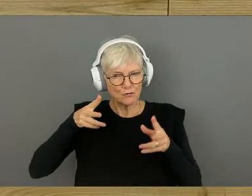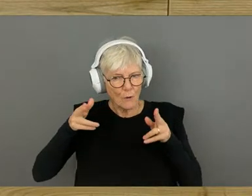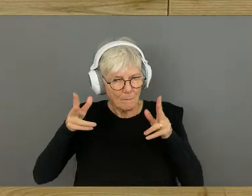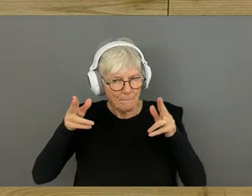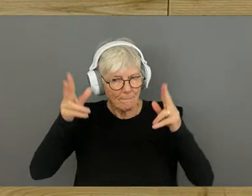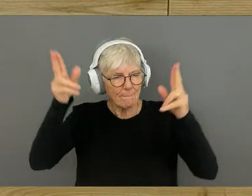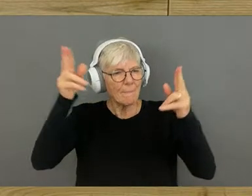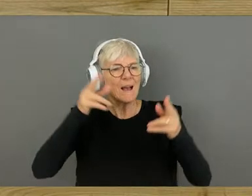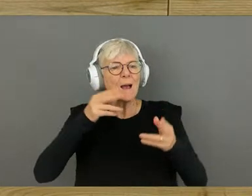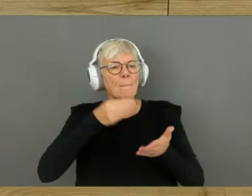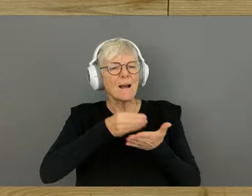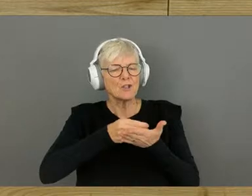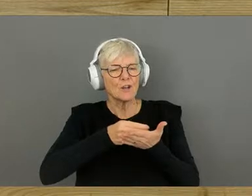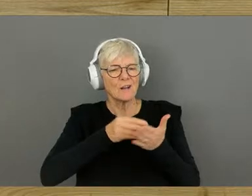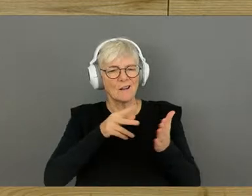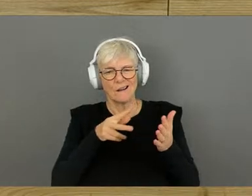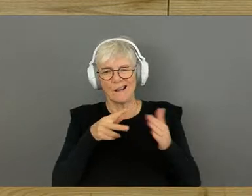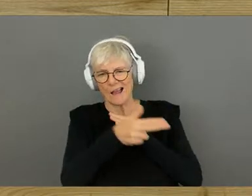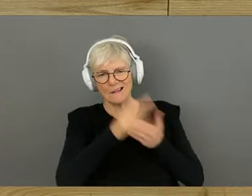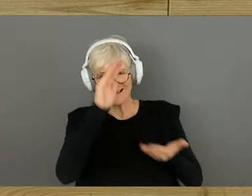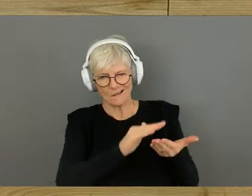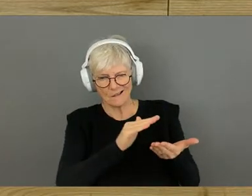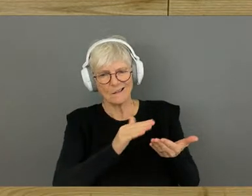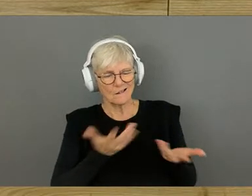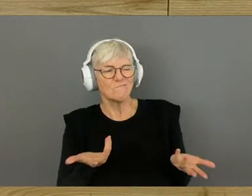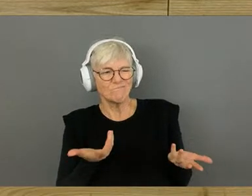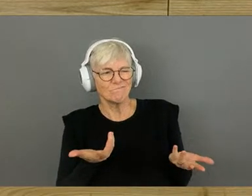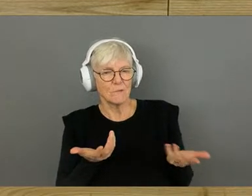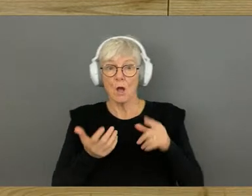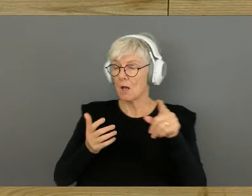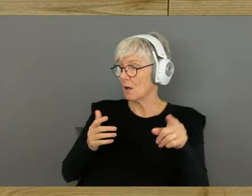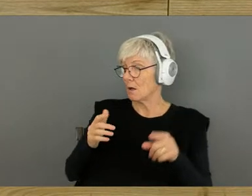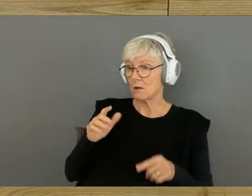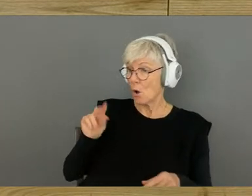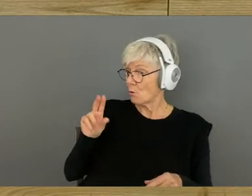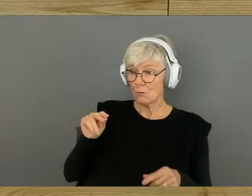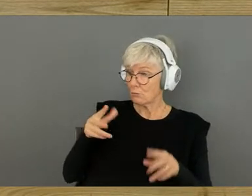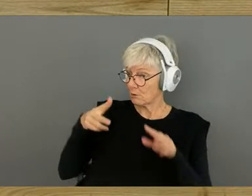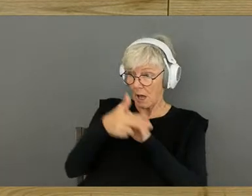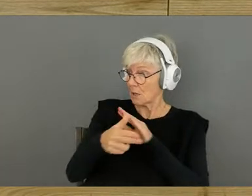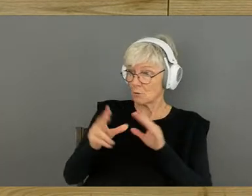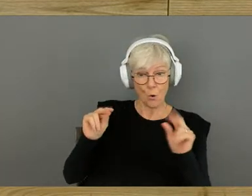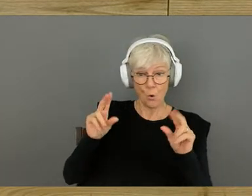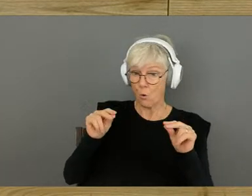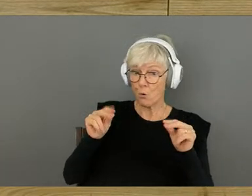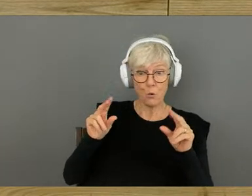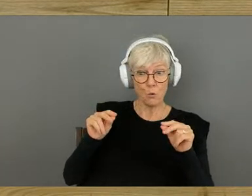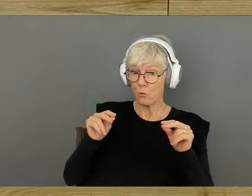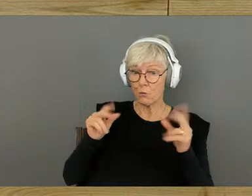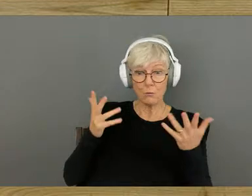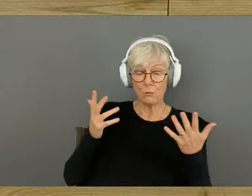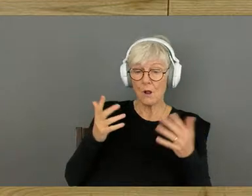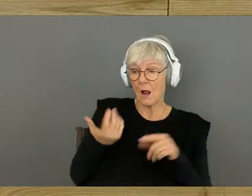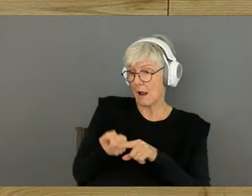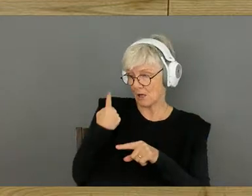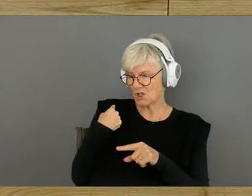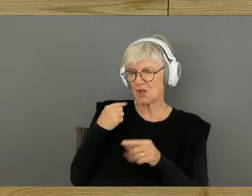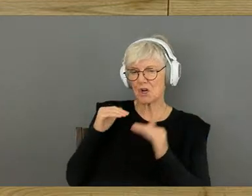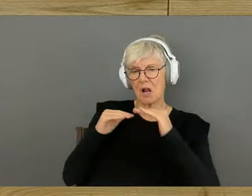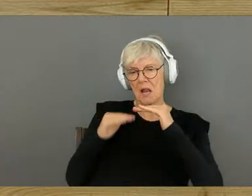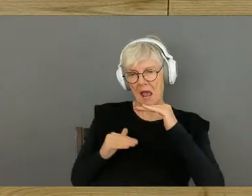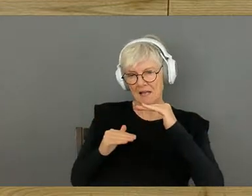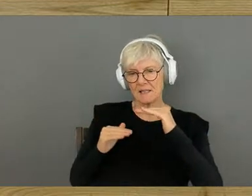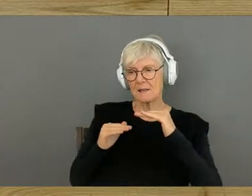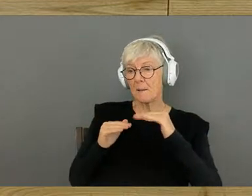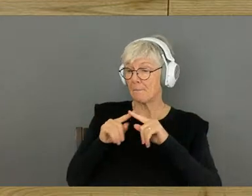year we were actually almost 14.5 million, so I would say no. Last year it was a little bit less than that, but again, keep in mind that over the